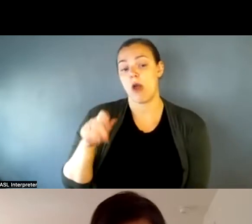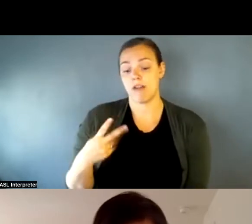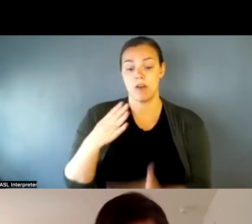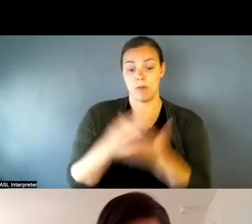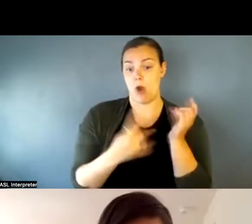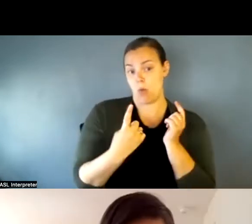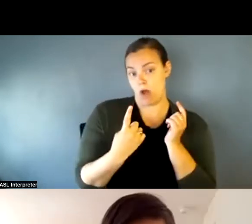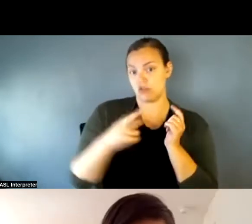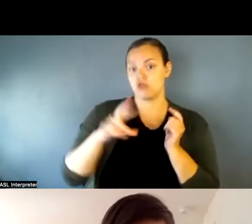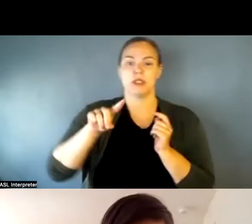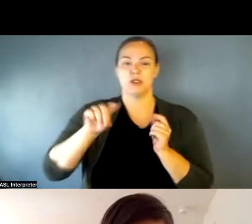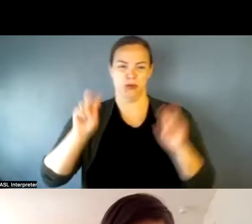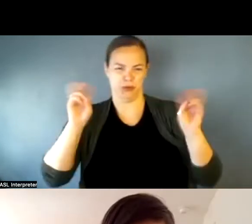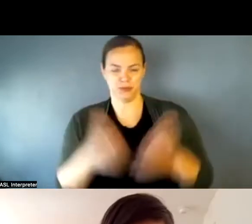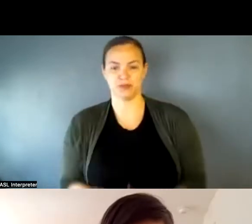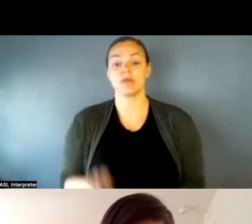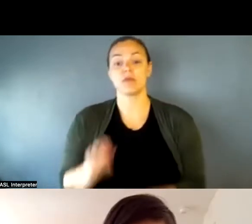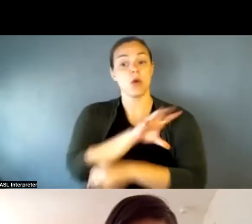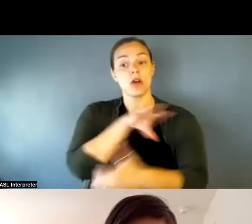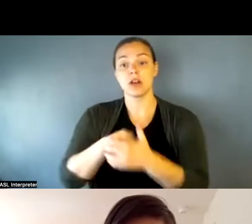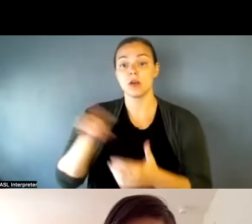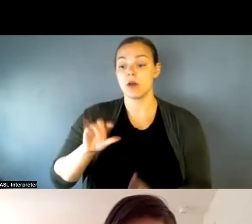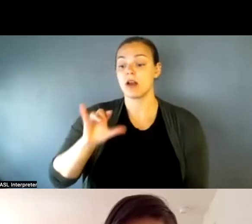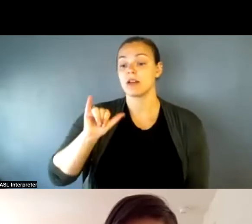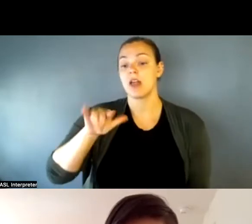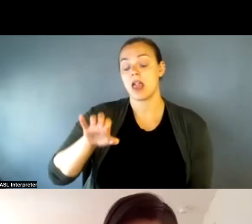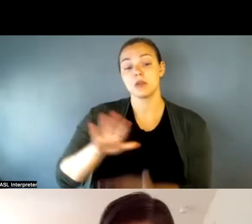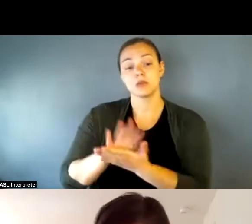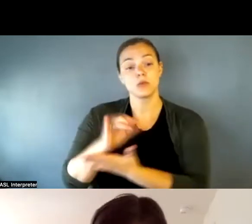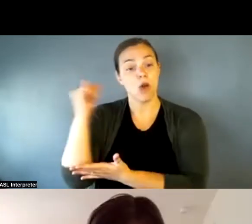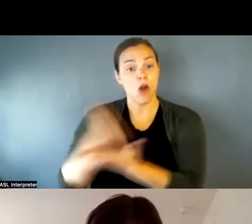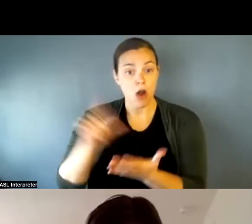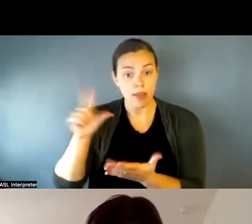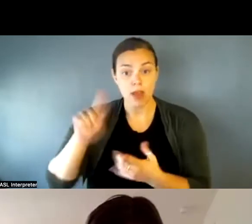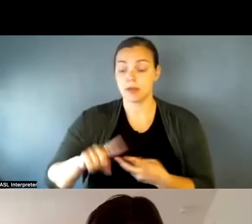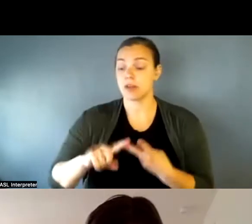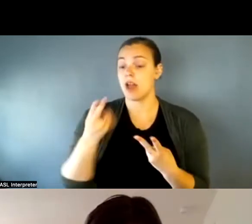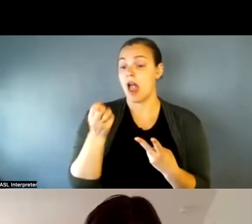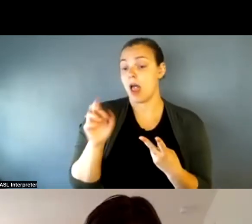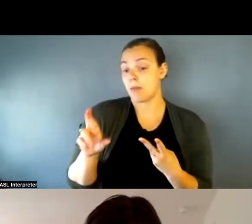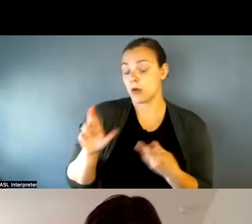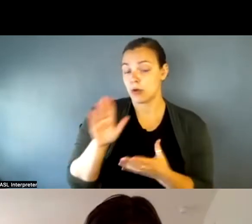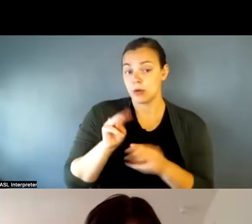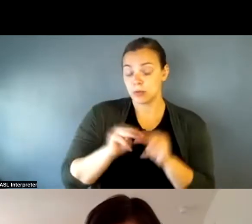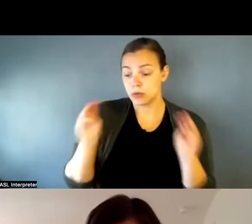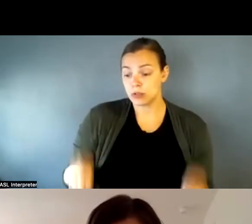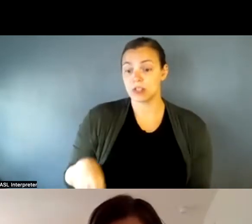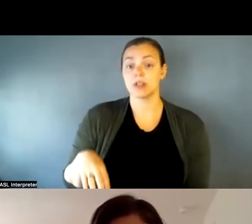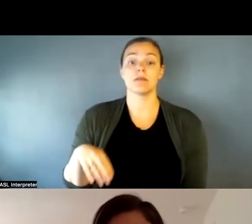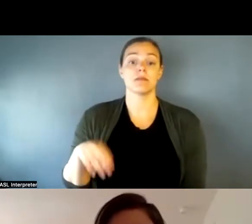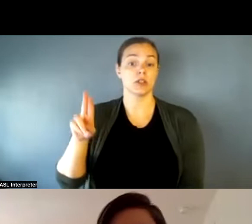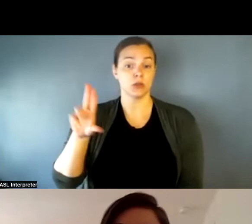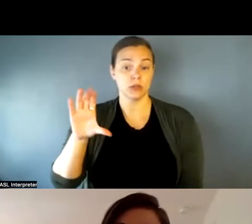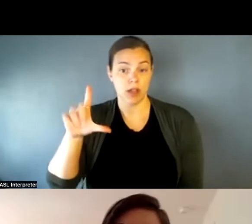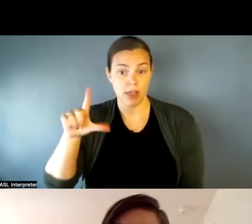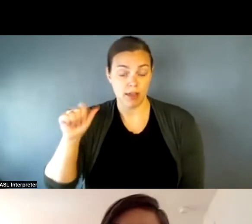Redo, and her work is included in the collections of Yale School Art Library, the Hammer Museum at UCLA in California, and at